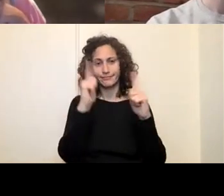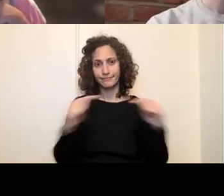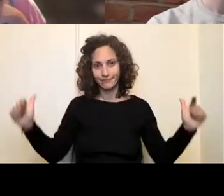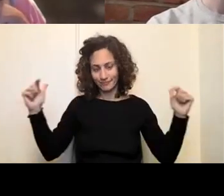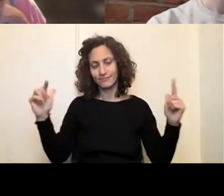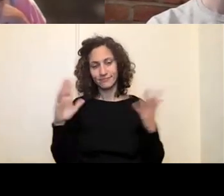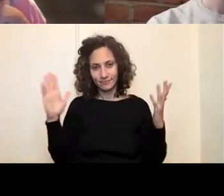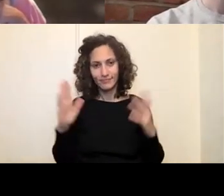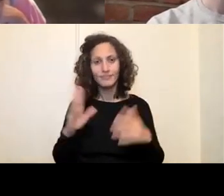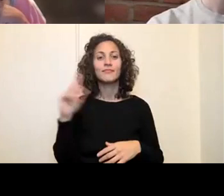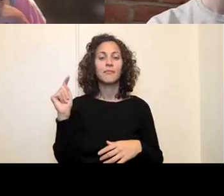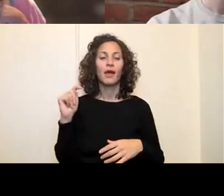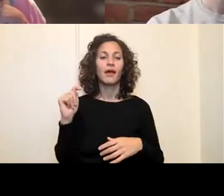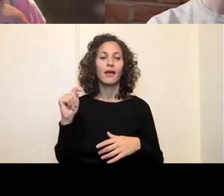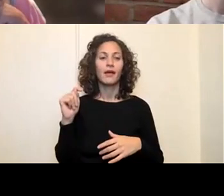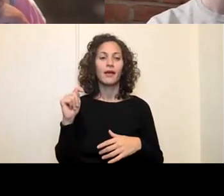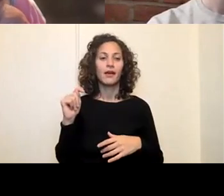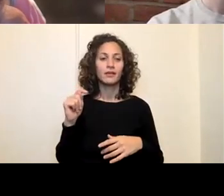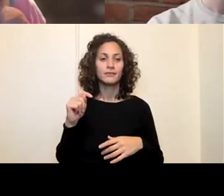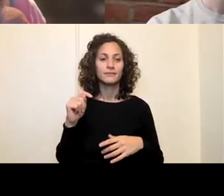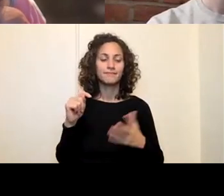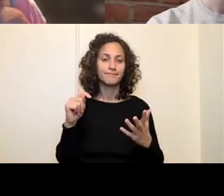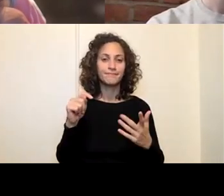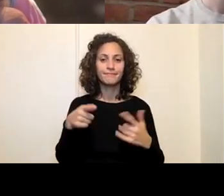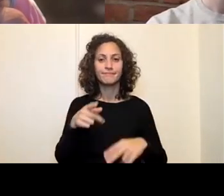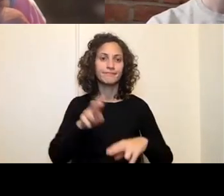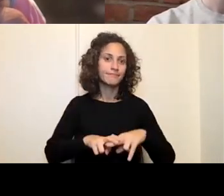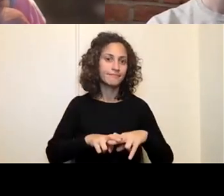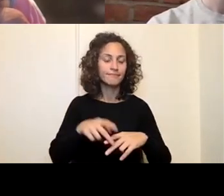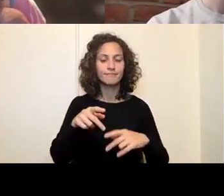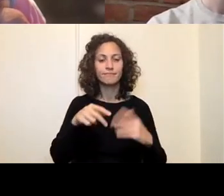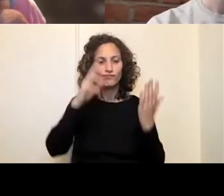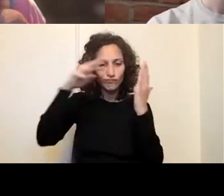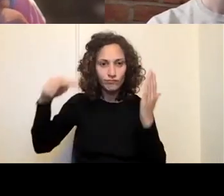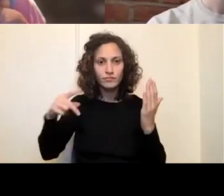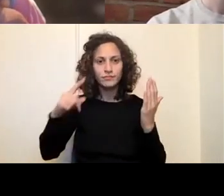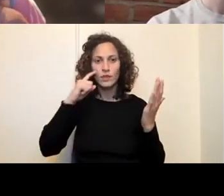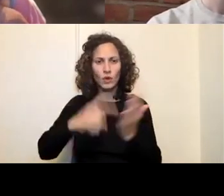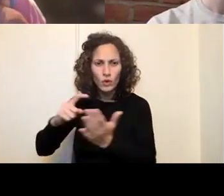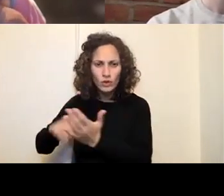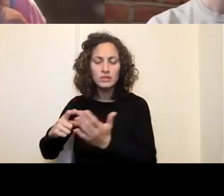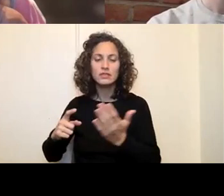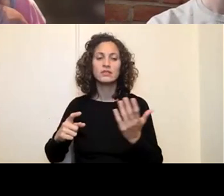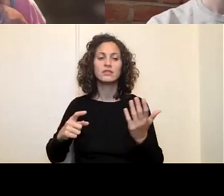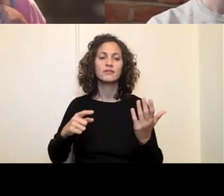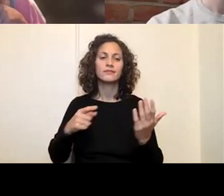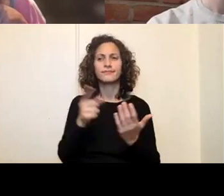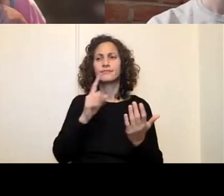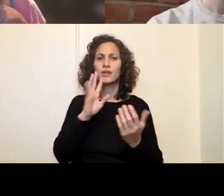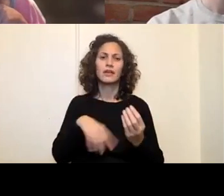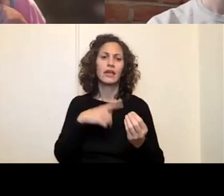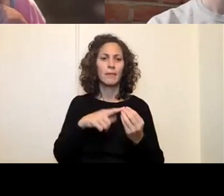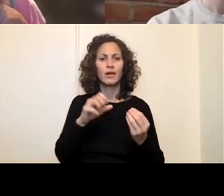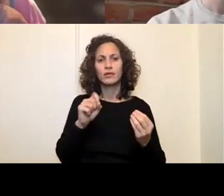but if you sit there and you read or you notice that these are, or if they're talking about like sexual